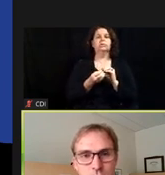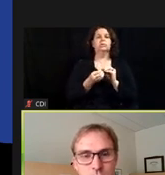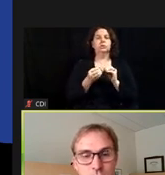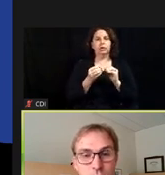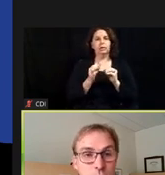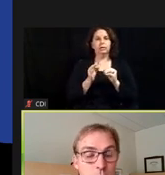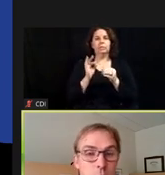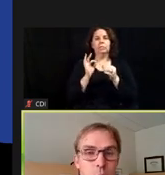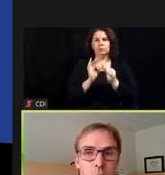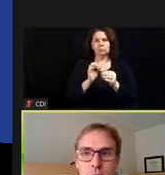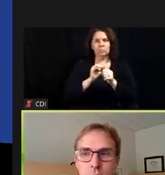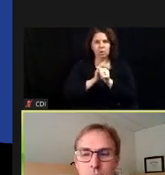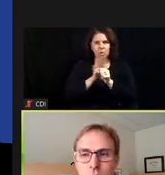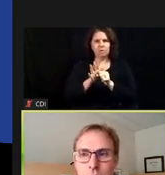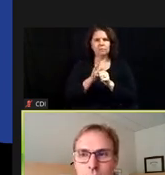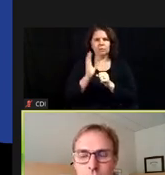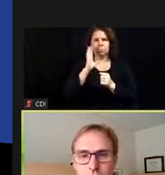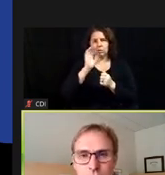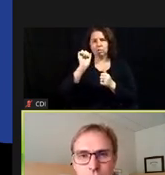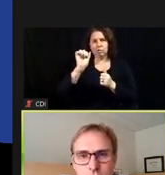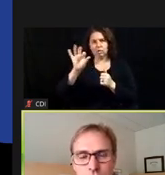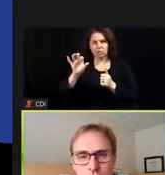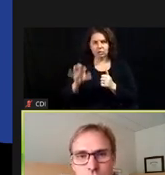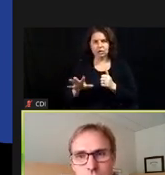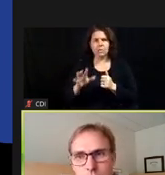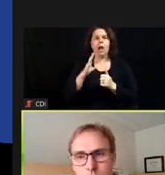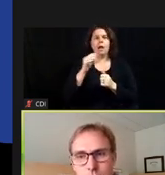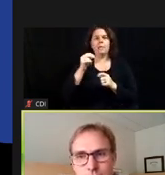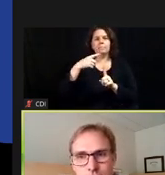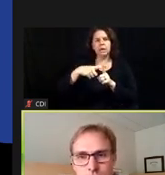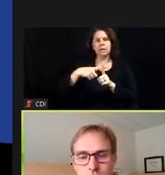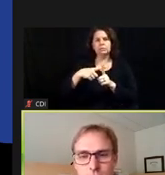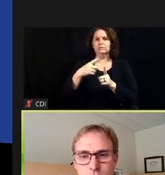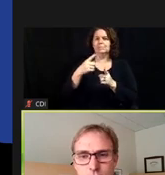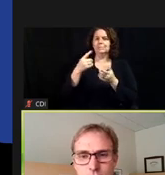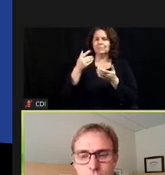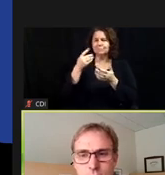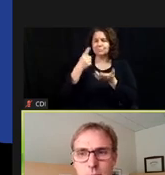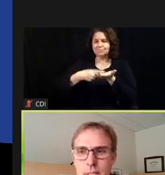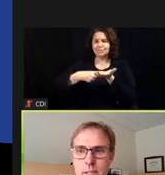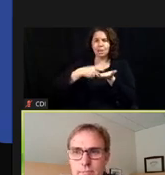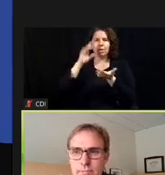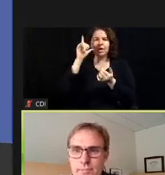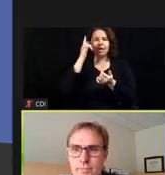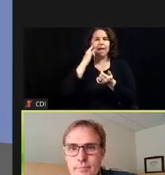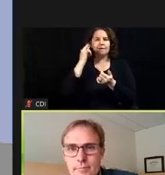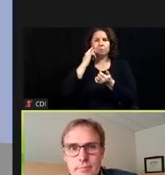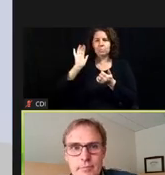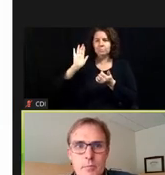the new California blueprint and how that relates to our status in Marin. Next slide, please.